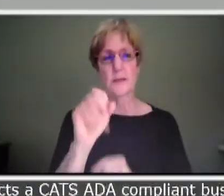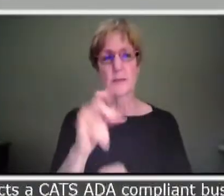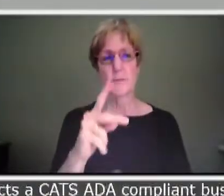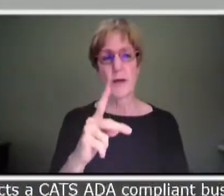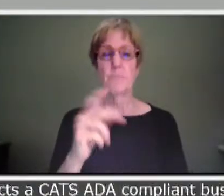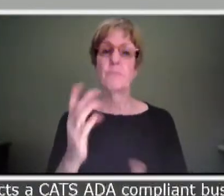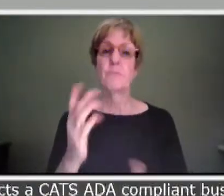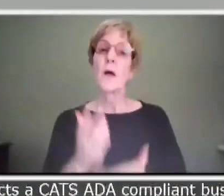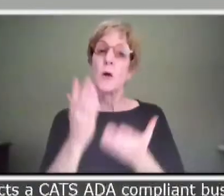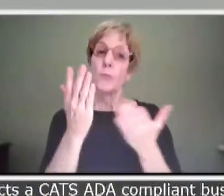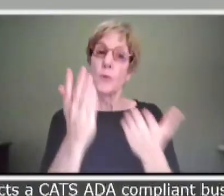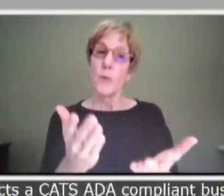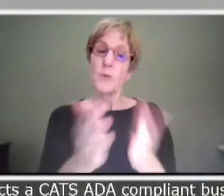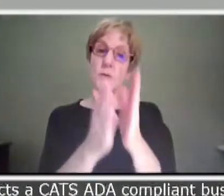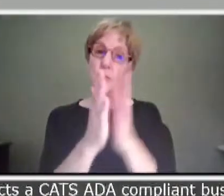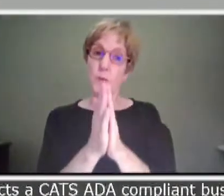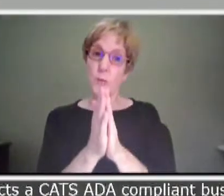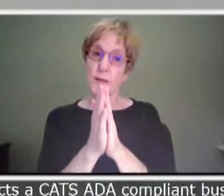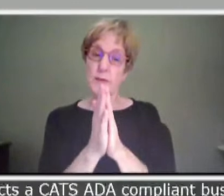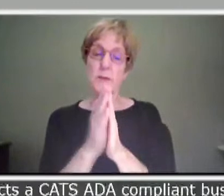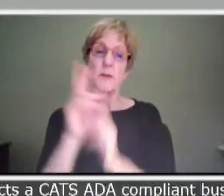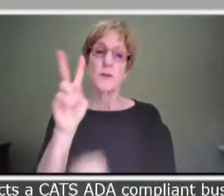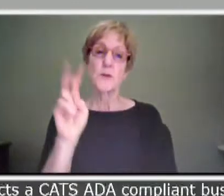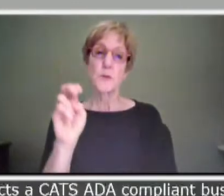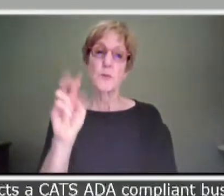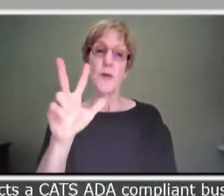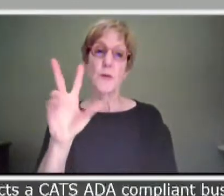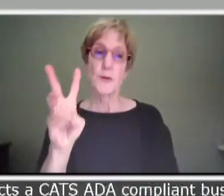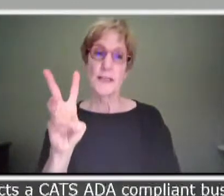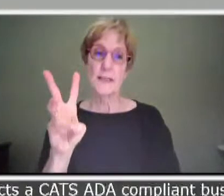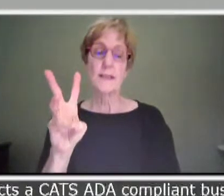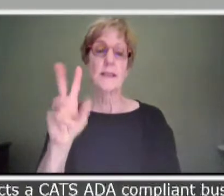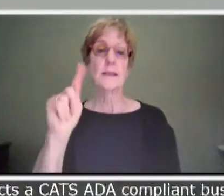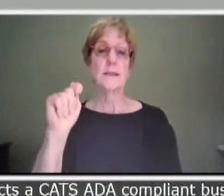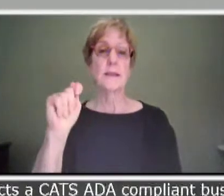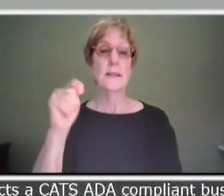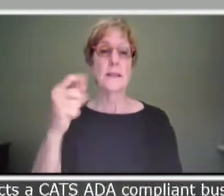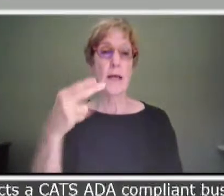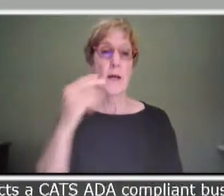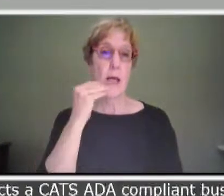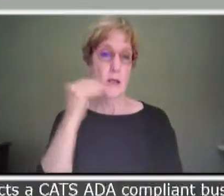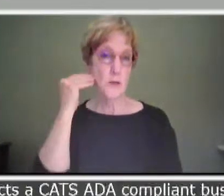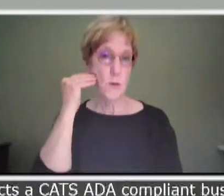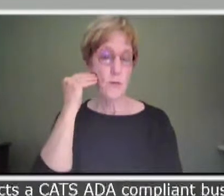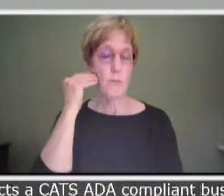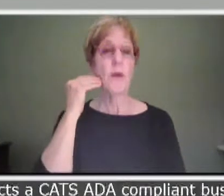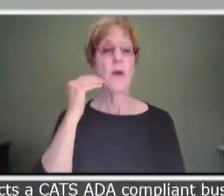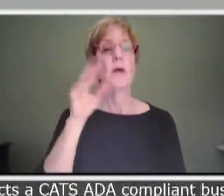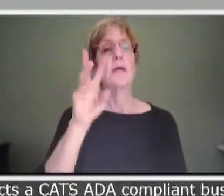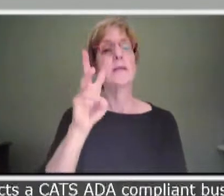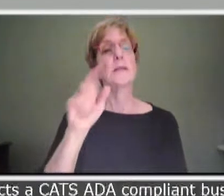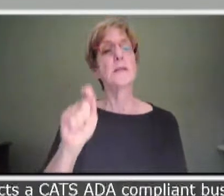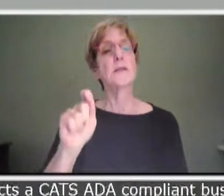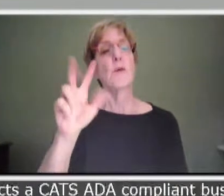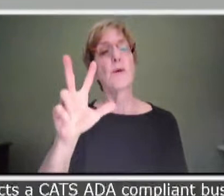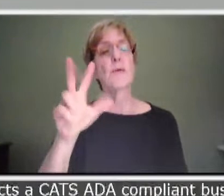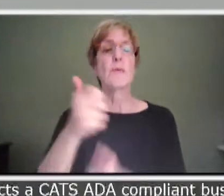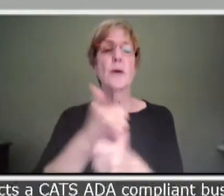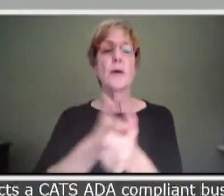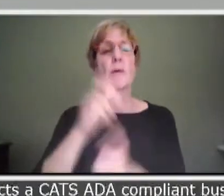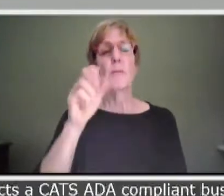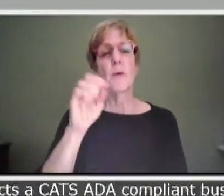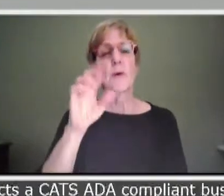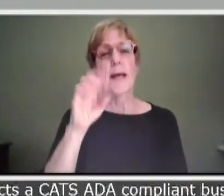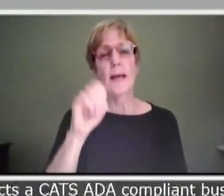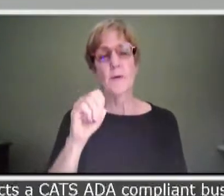proposal is requesting up to 236 townhome-style dwelling units. That would come in at about 6.3 units per acre. Does commit to an